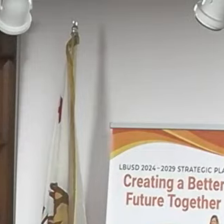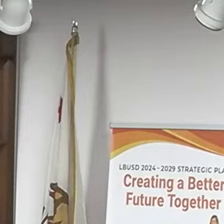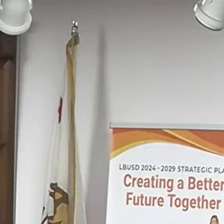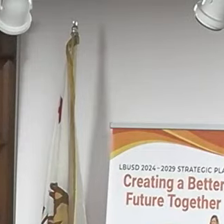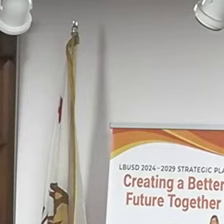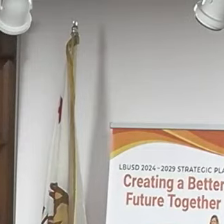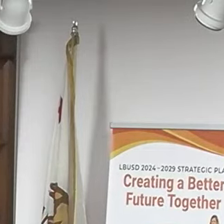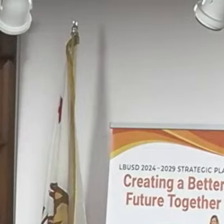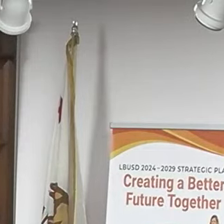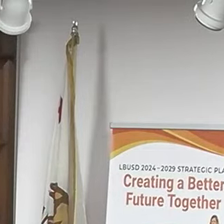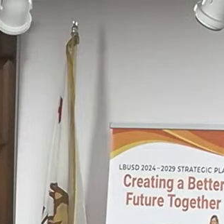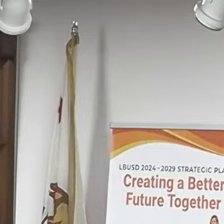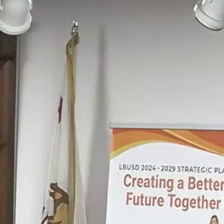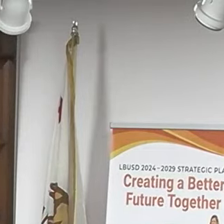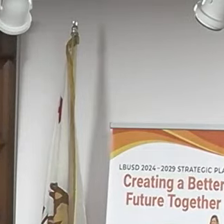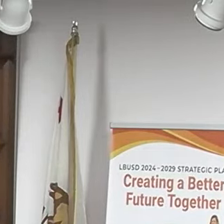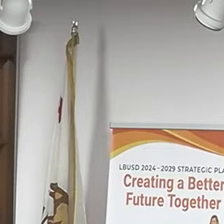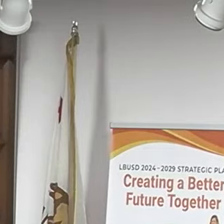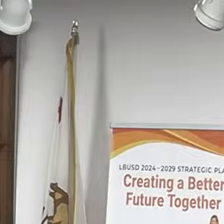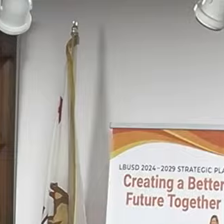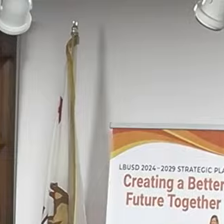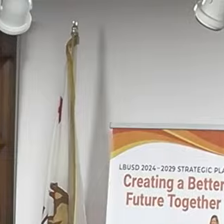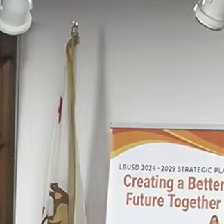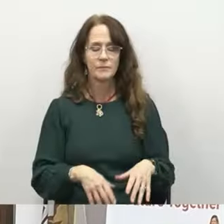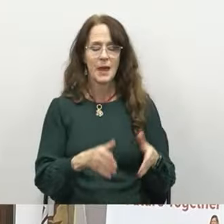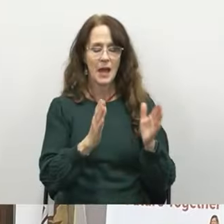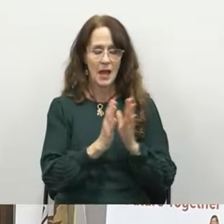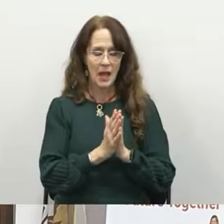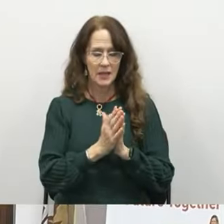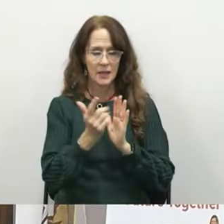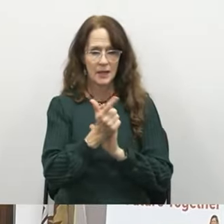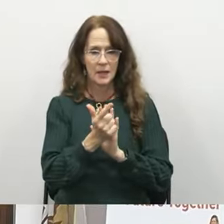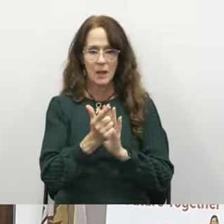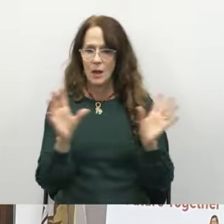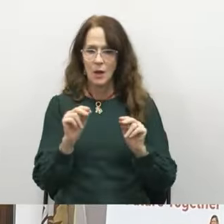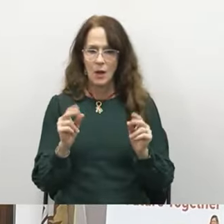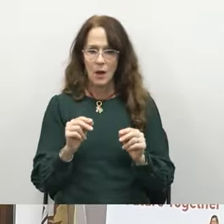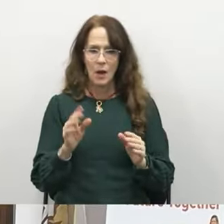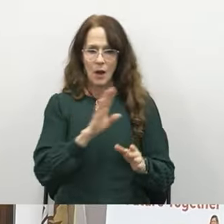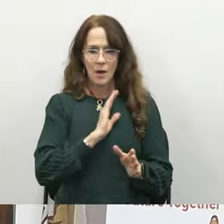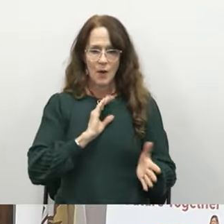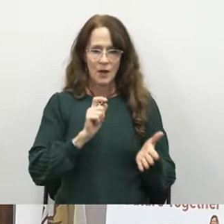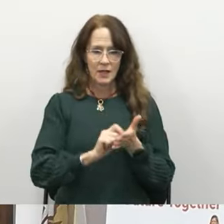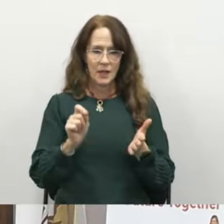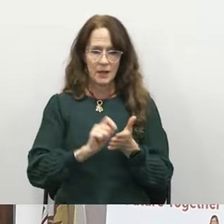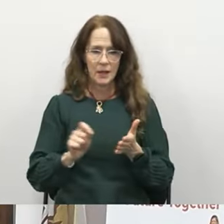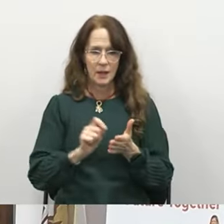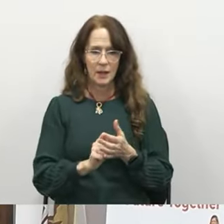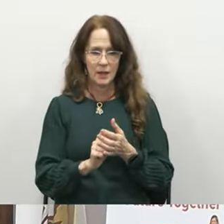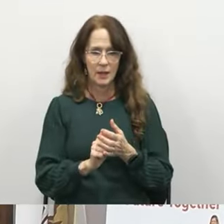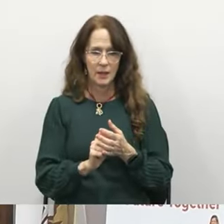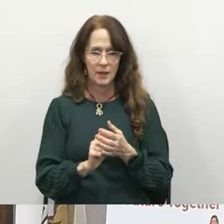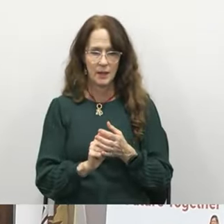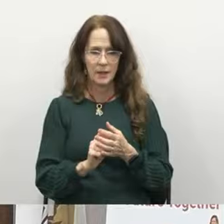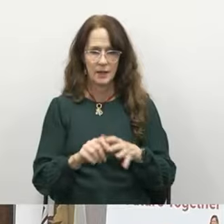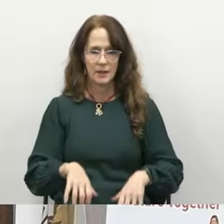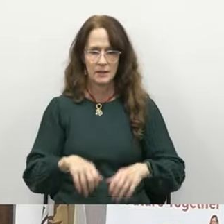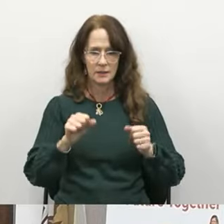something. Yes. So I will ask our I will ask our board secretary to